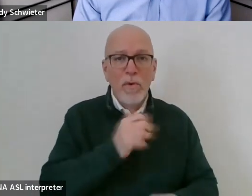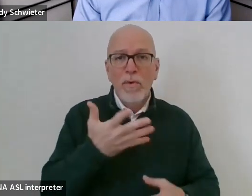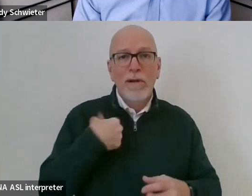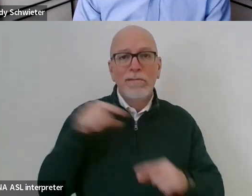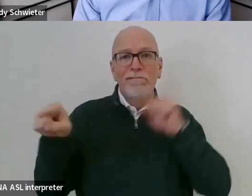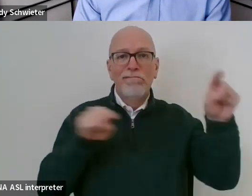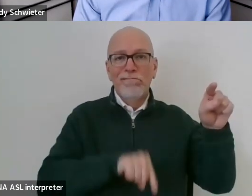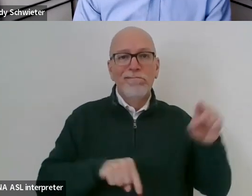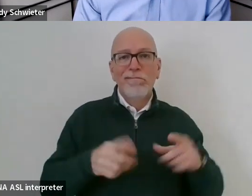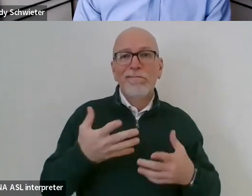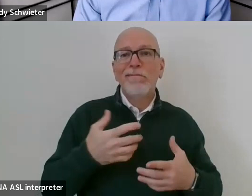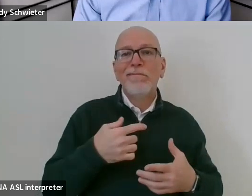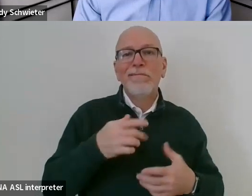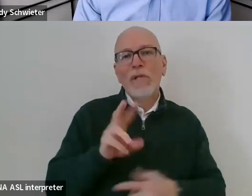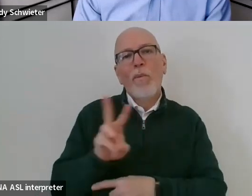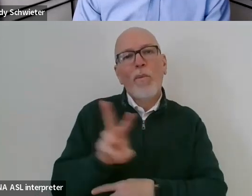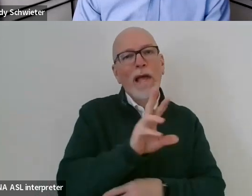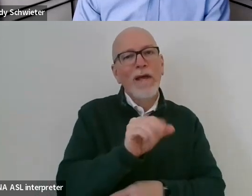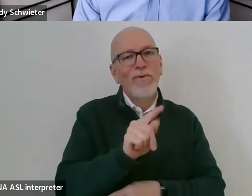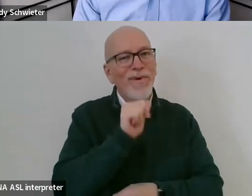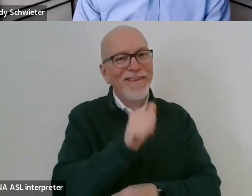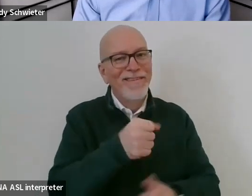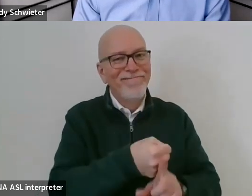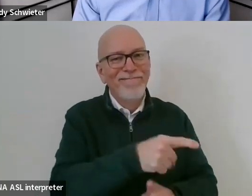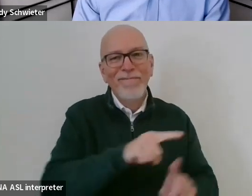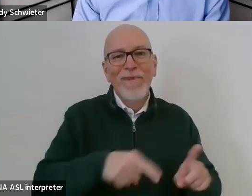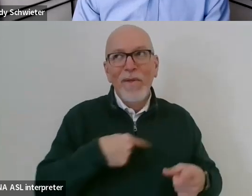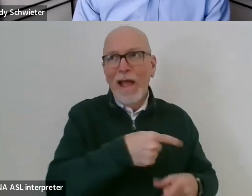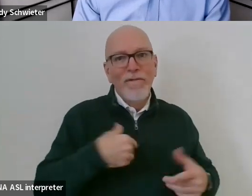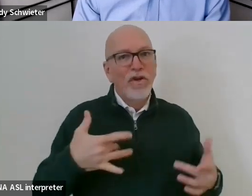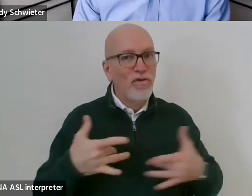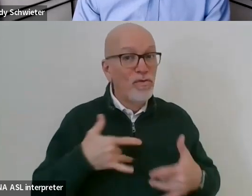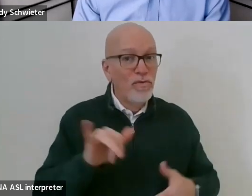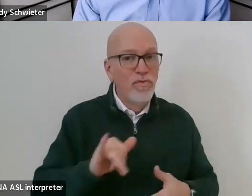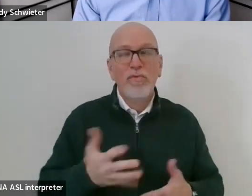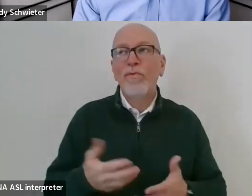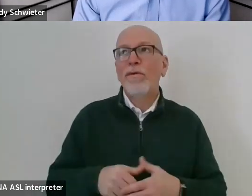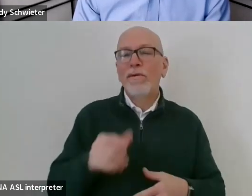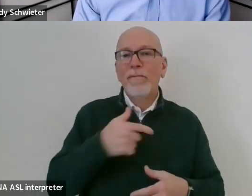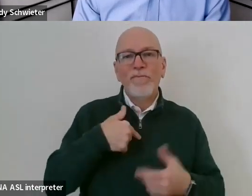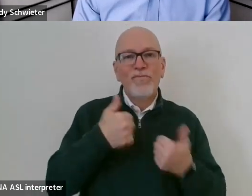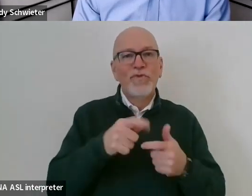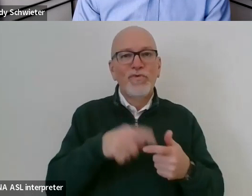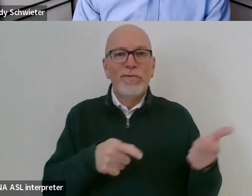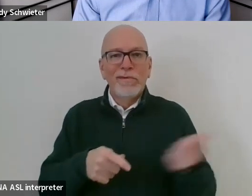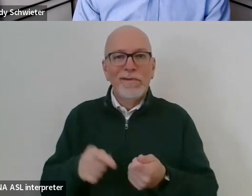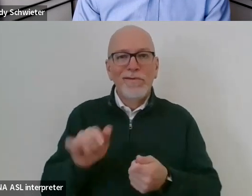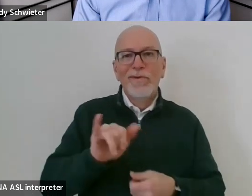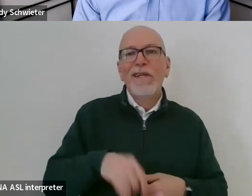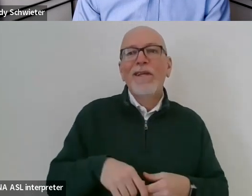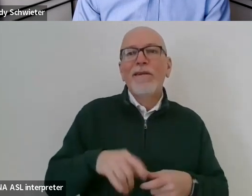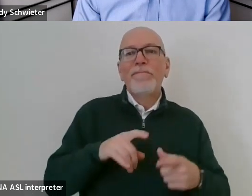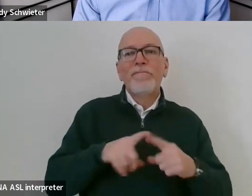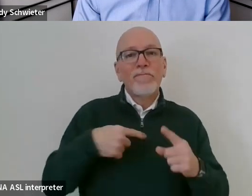of a spread. We haven't reached the West Coast, but we know they have their concerns as well. We're trying to bring them into this